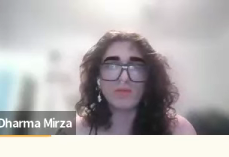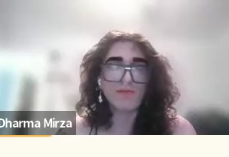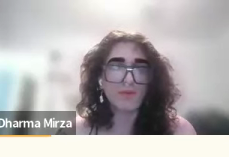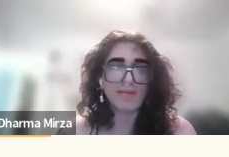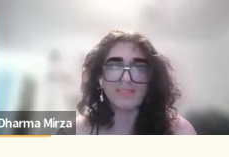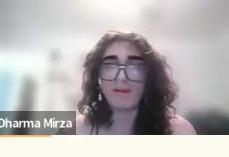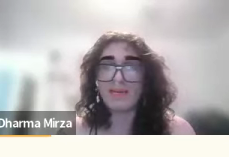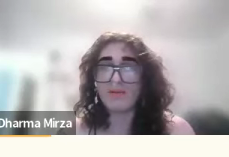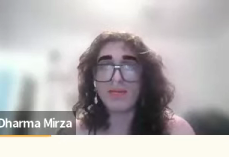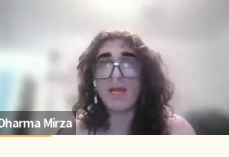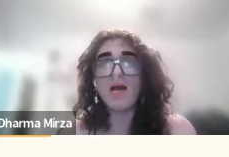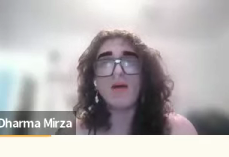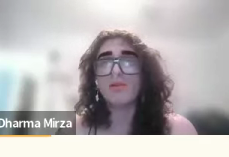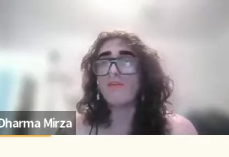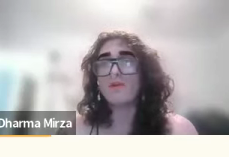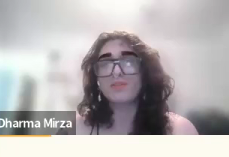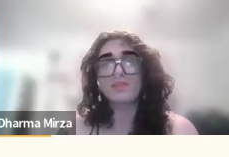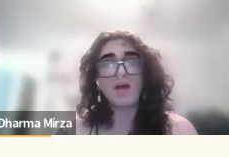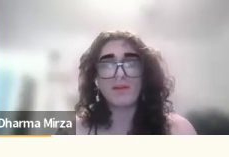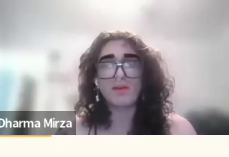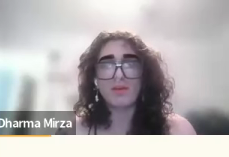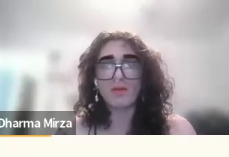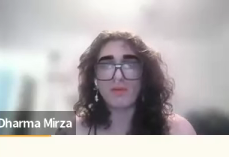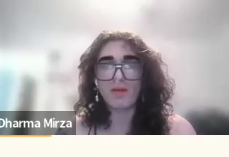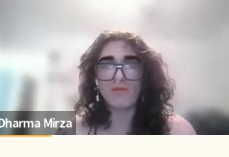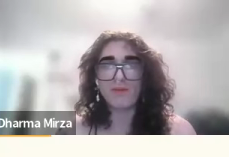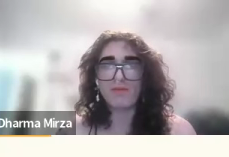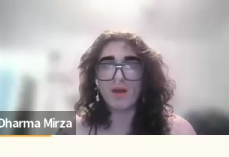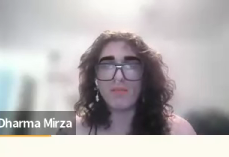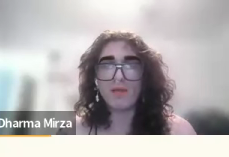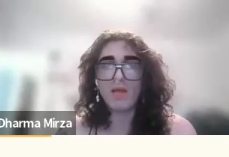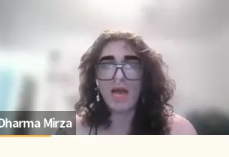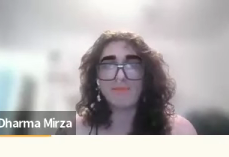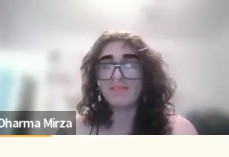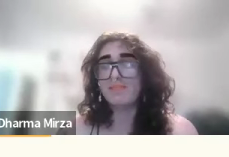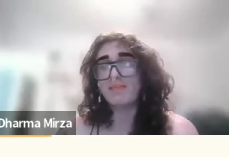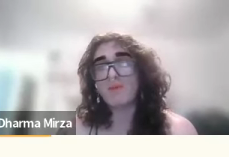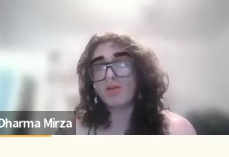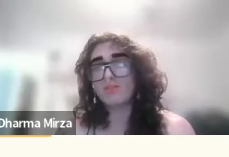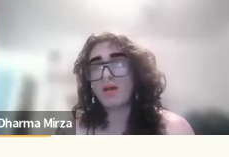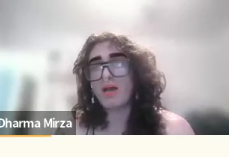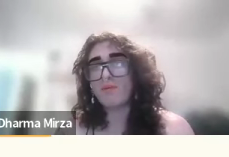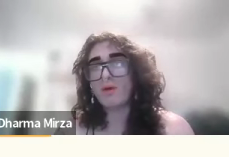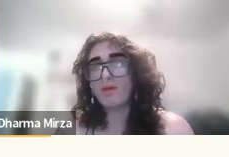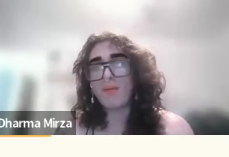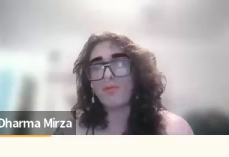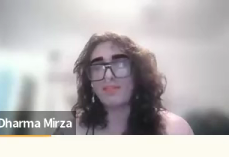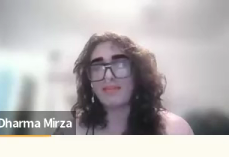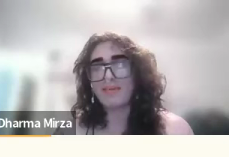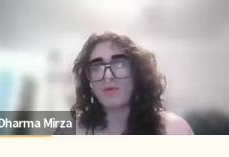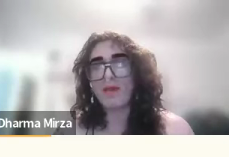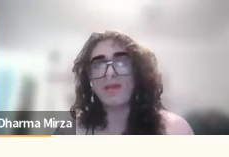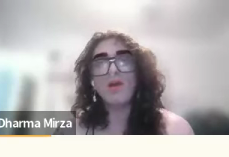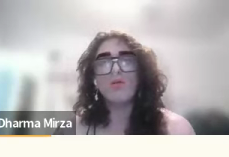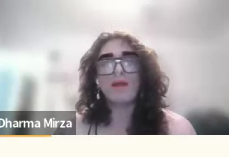view recovery as a binary. A lot of folks got their recovery from abstinence-based models, but not everyone operates